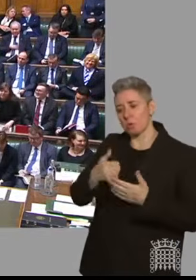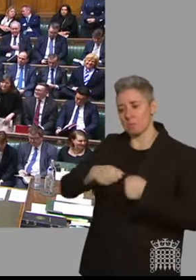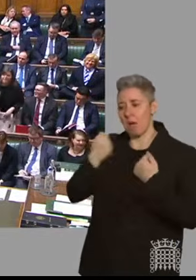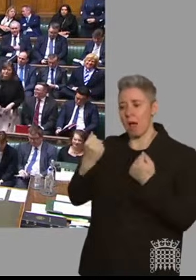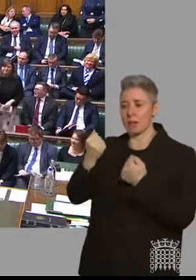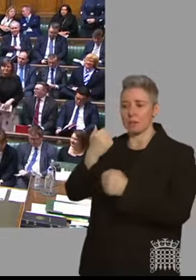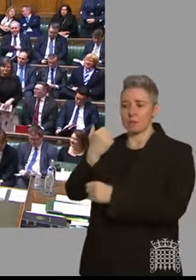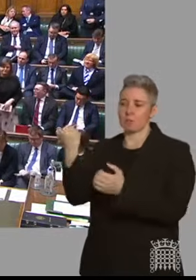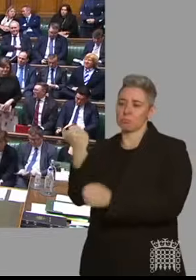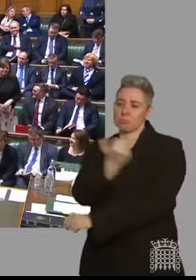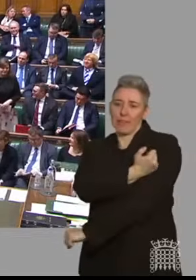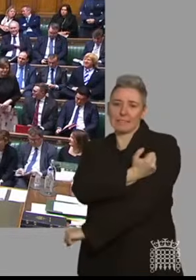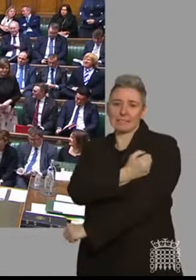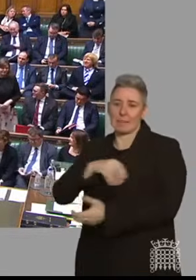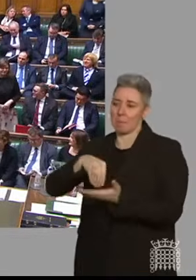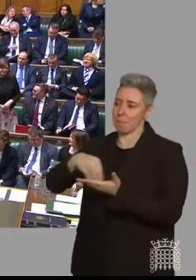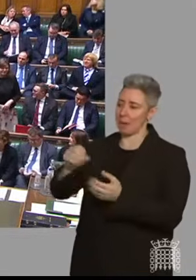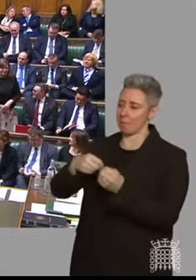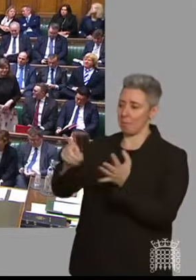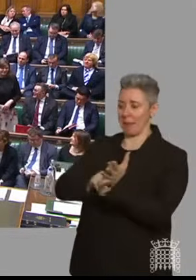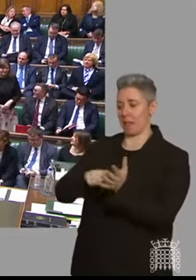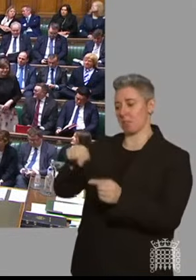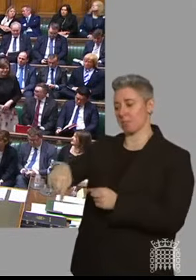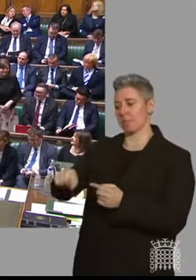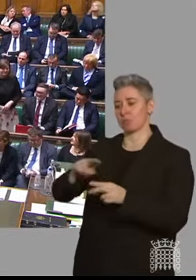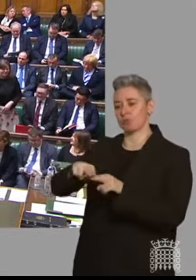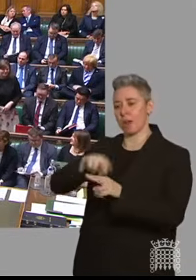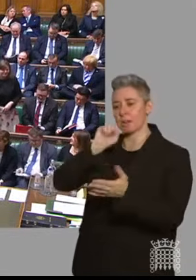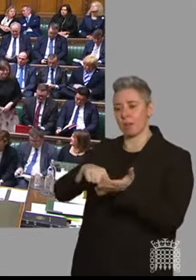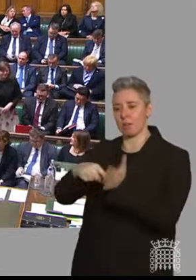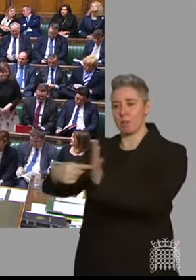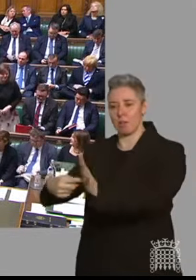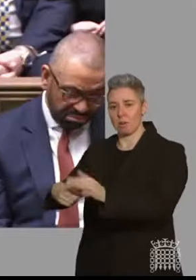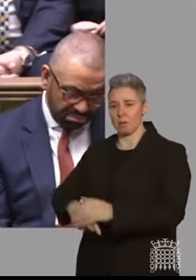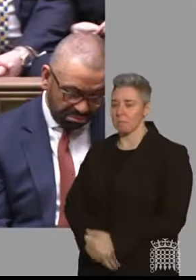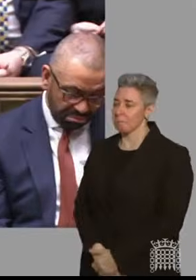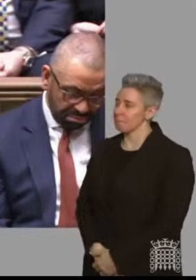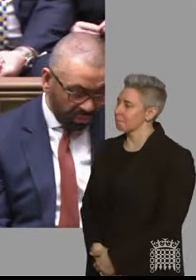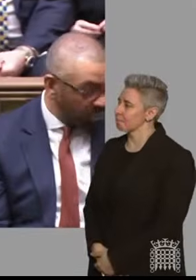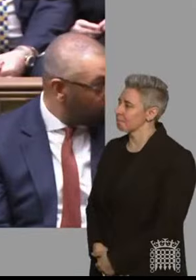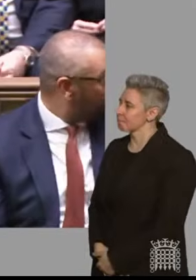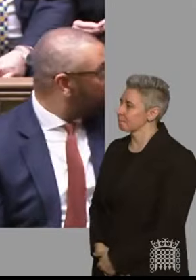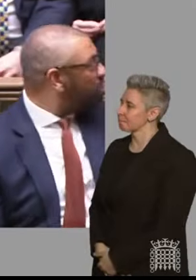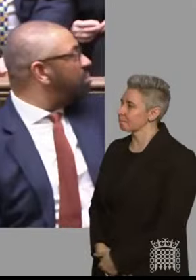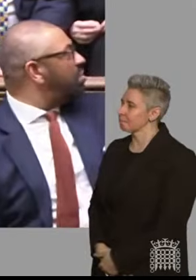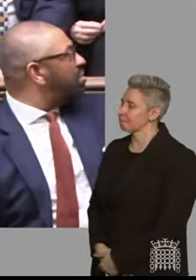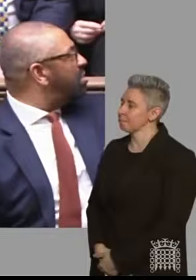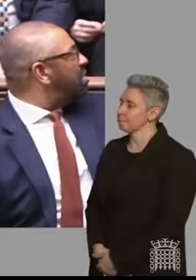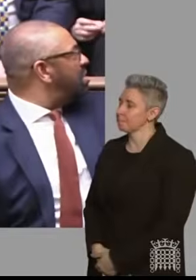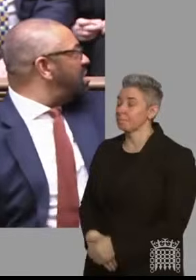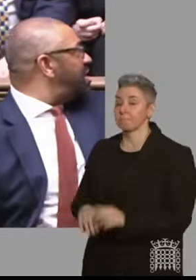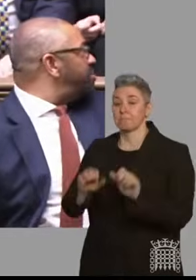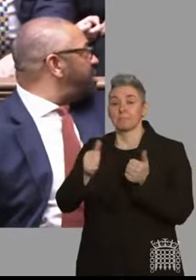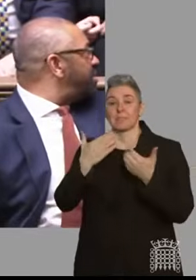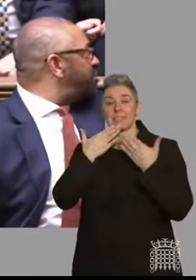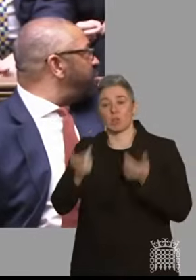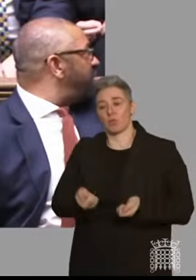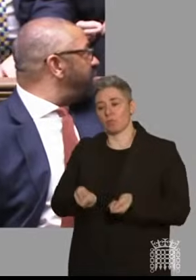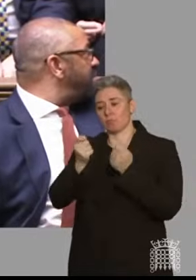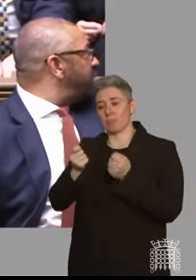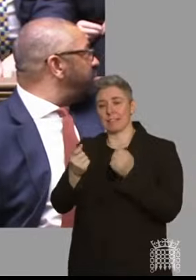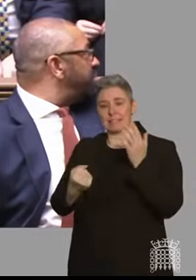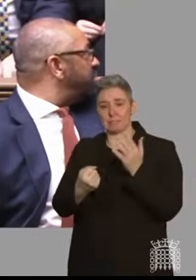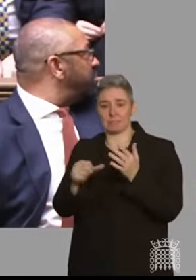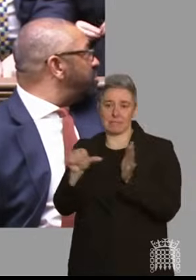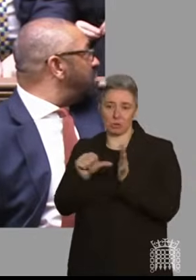Mr. Speaker, can I thank my honourable friend for raising the issue and the conversation that I had with him previously, and extend